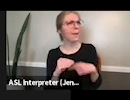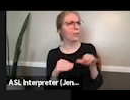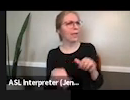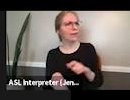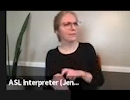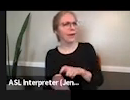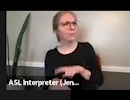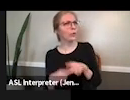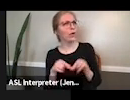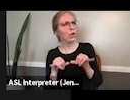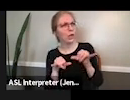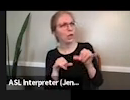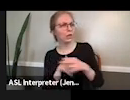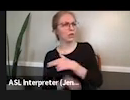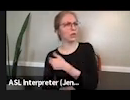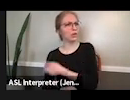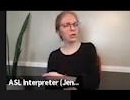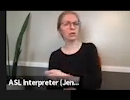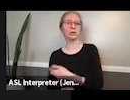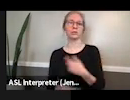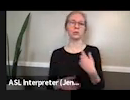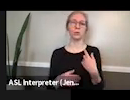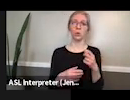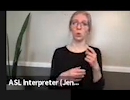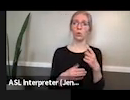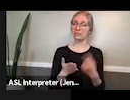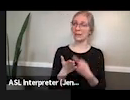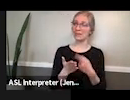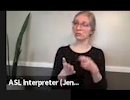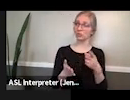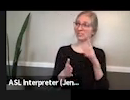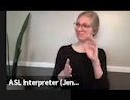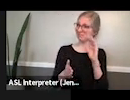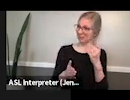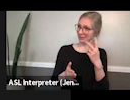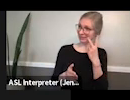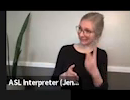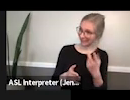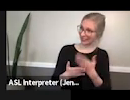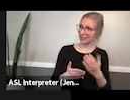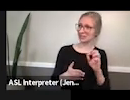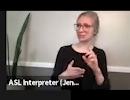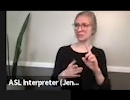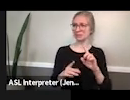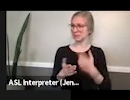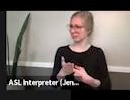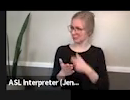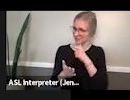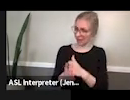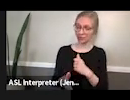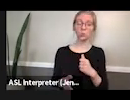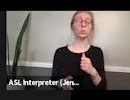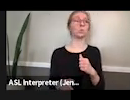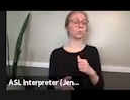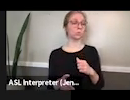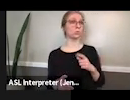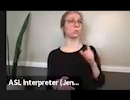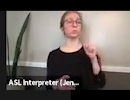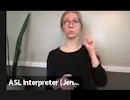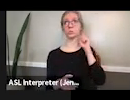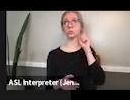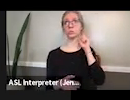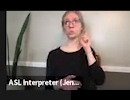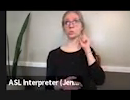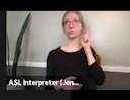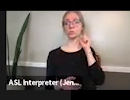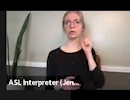And, or sometimes she seems to see things, but sometimes she doesn't. Red flags for you people. You don't act on them with